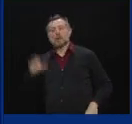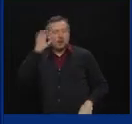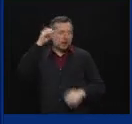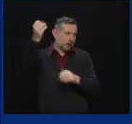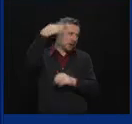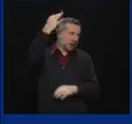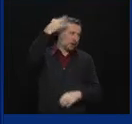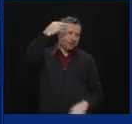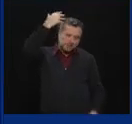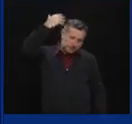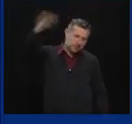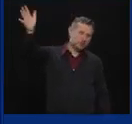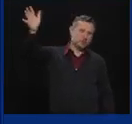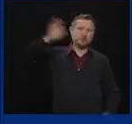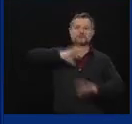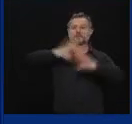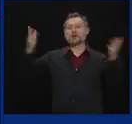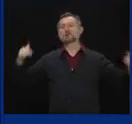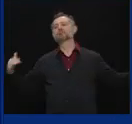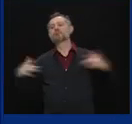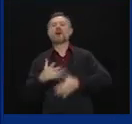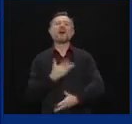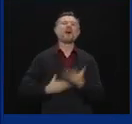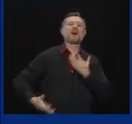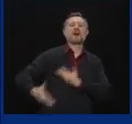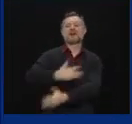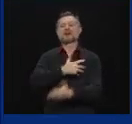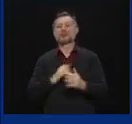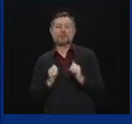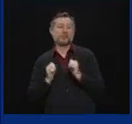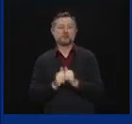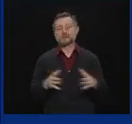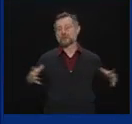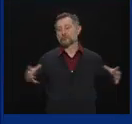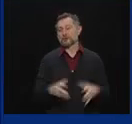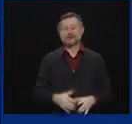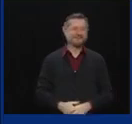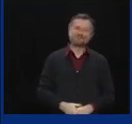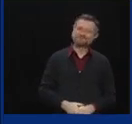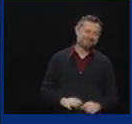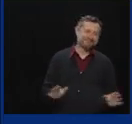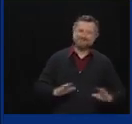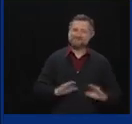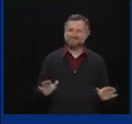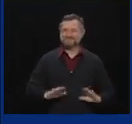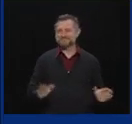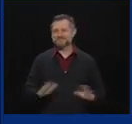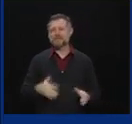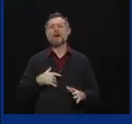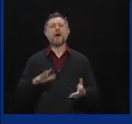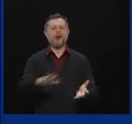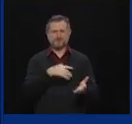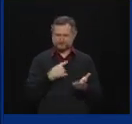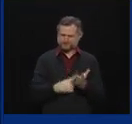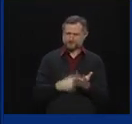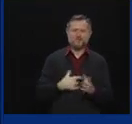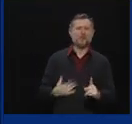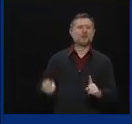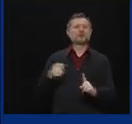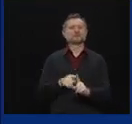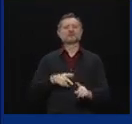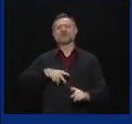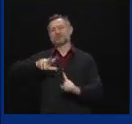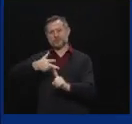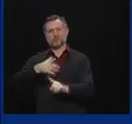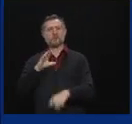large gatherings in indoor spaces. So let me talk about boosters, because there's been a lot of confusion about this and who's